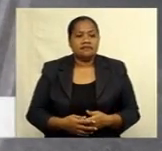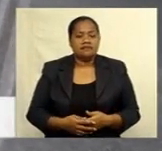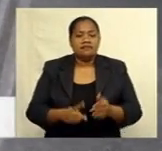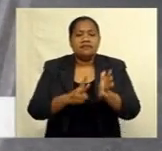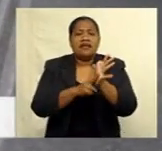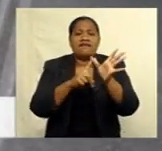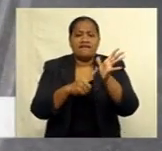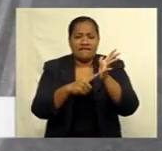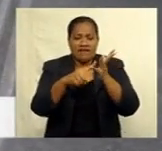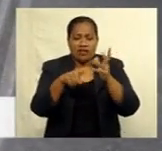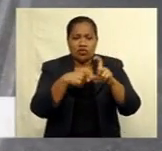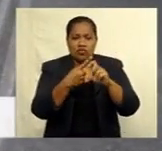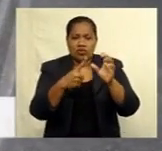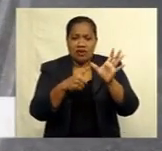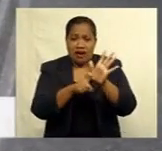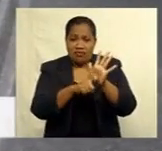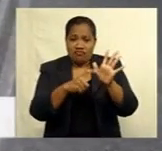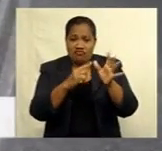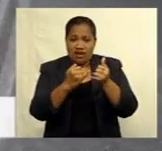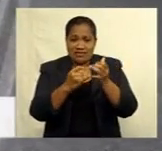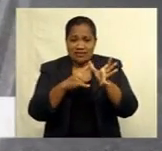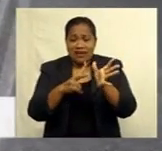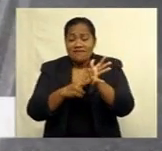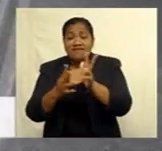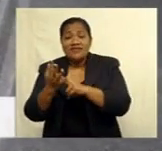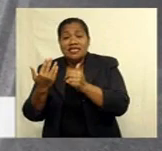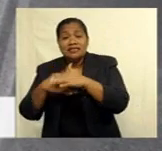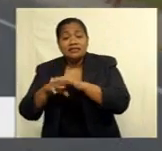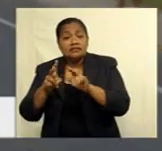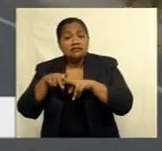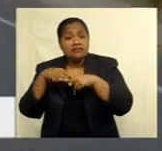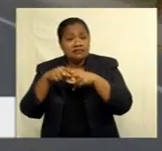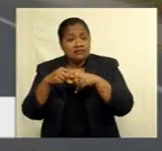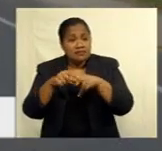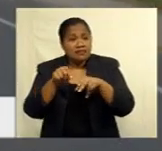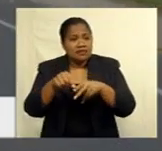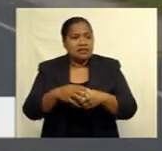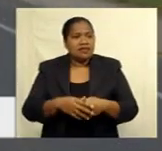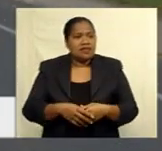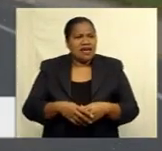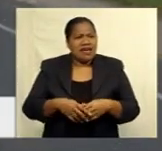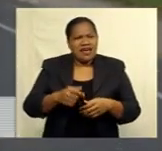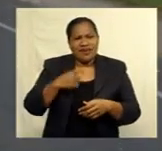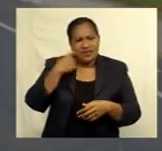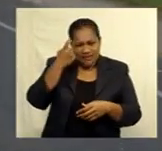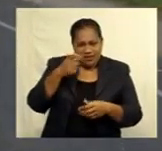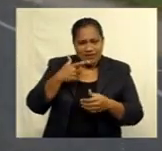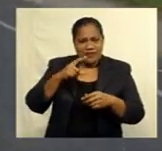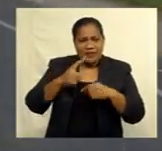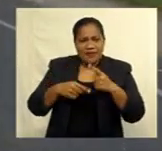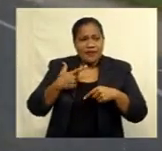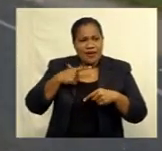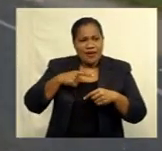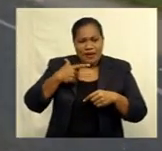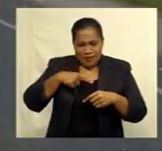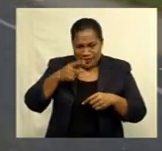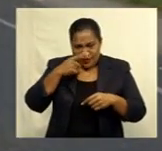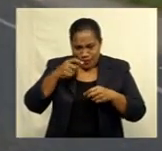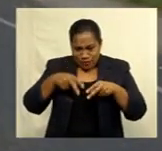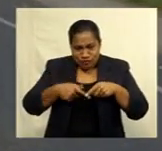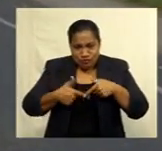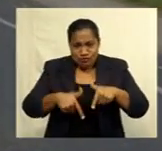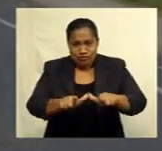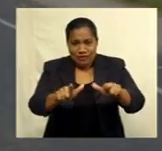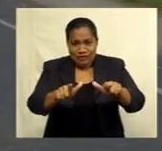Patukarasa village in Nanranga is a honeypot for most commuters who travel along the Queen's Highway for boiled corn. The scenario